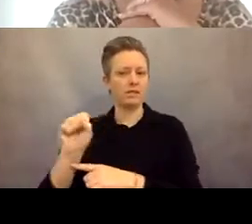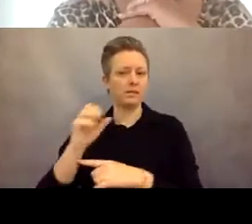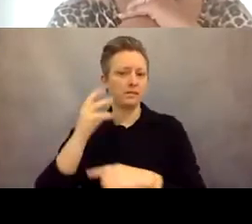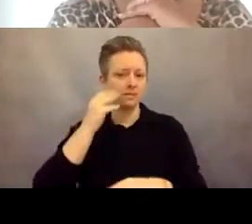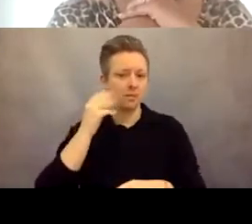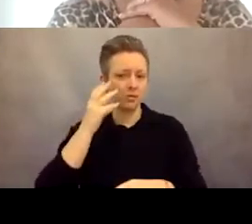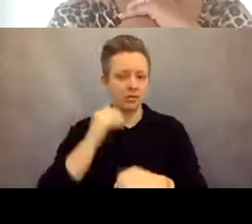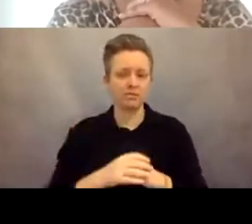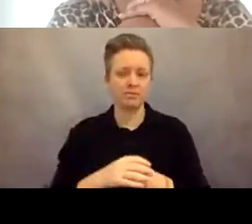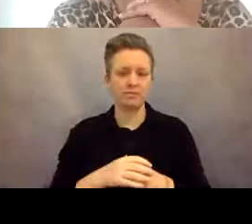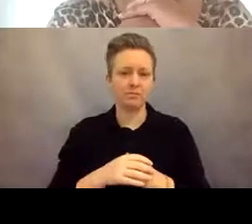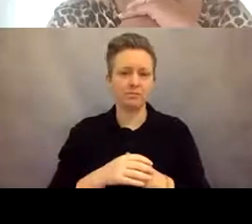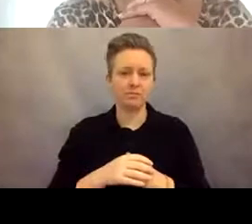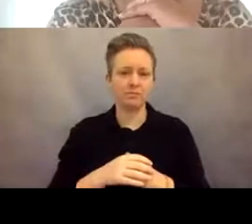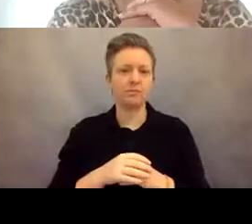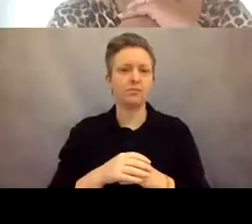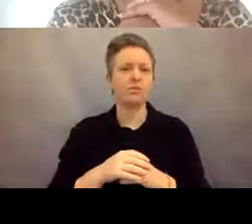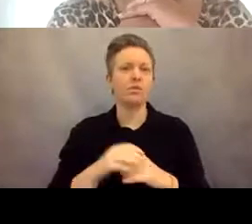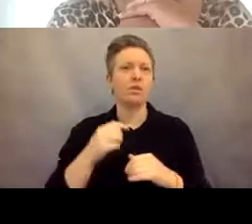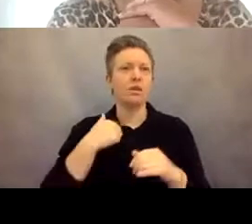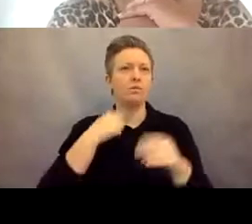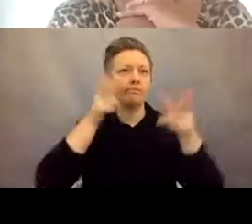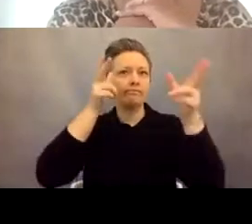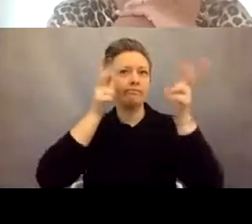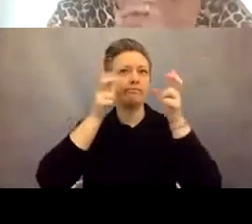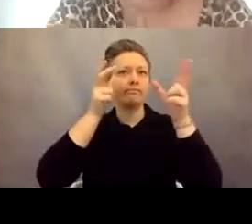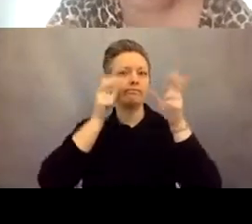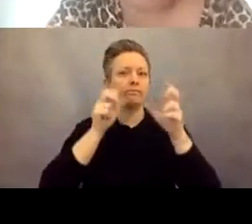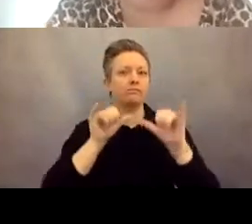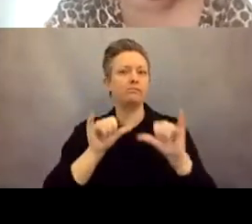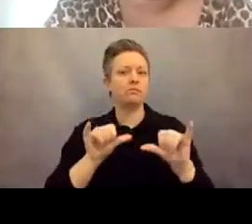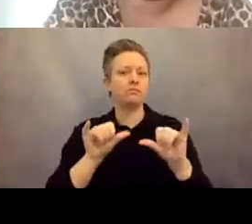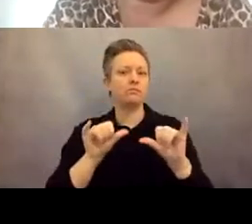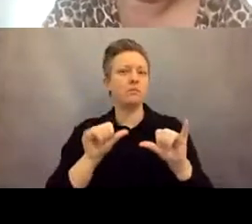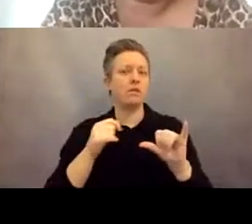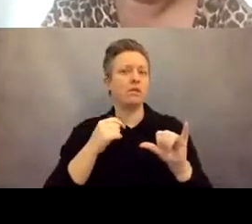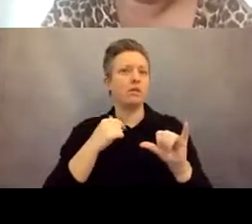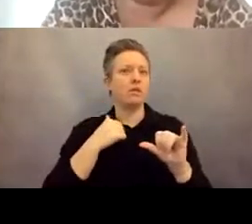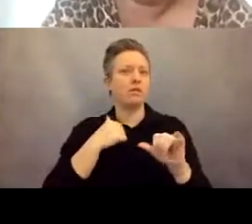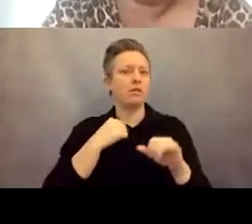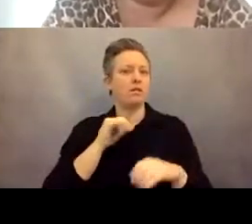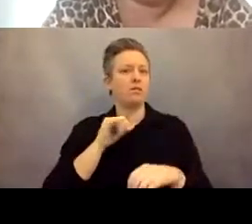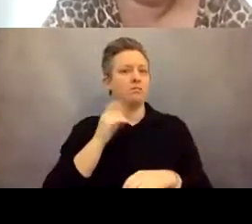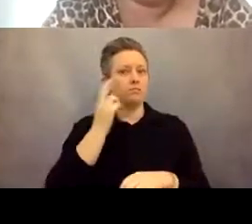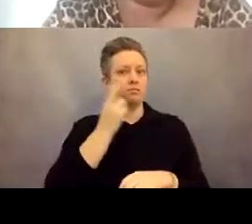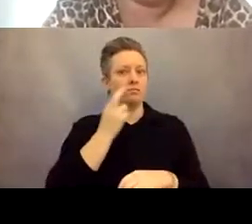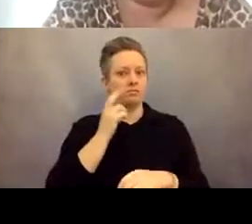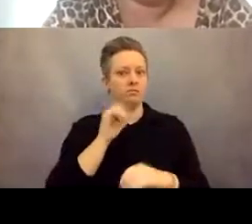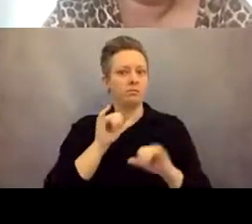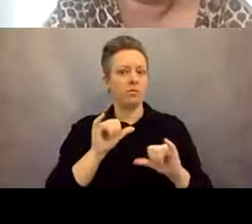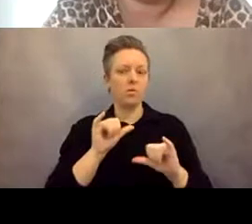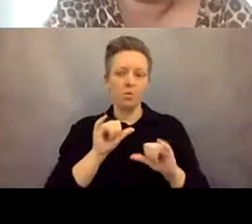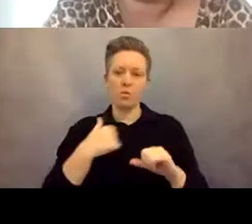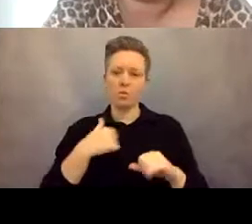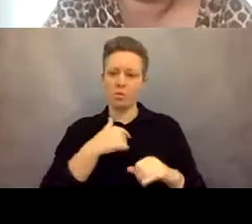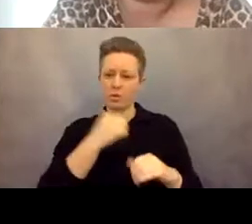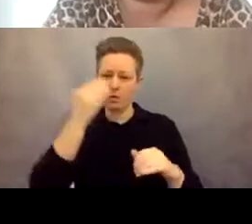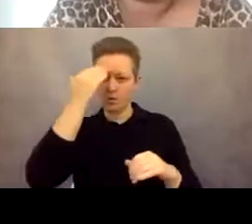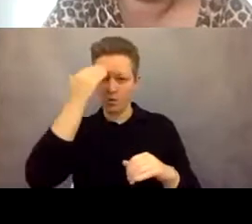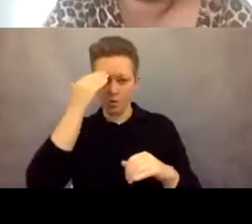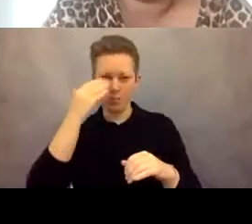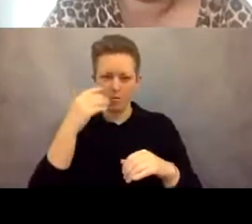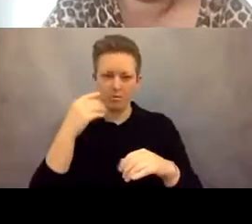was building on what so many traditions have taught us for the beginning of time, really, that in life, it is said, there's equal measure